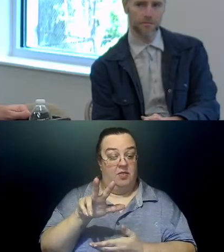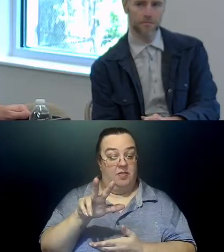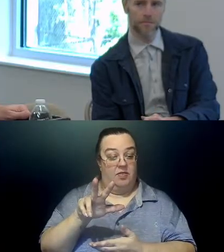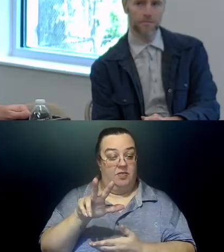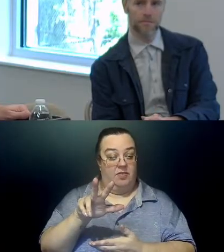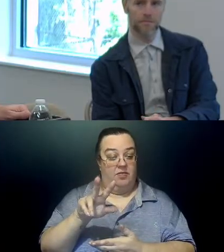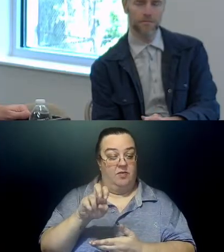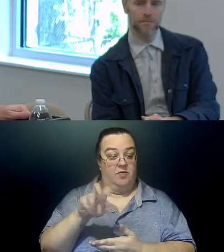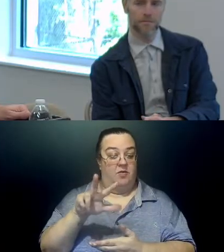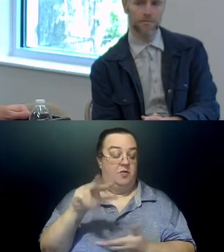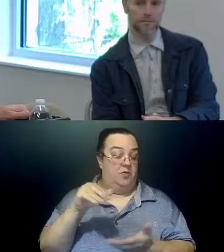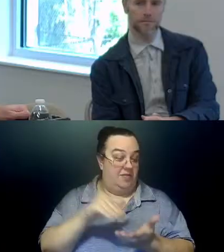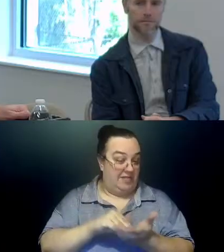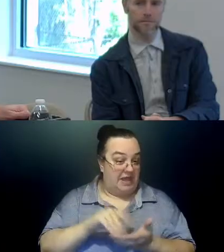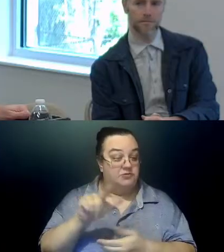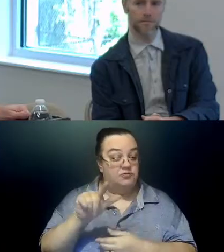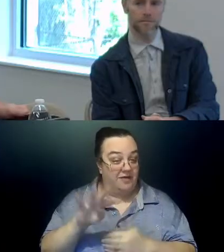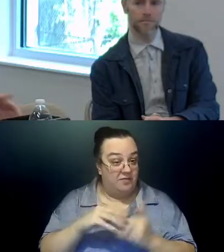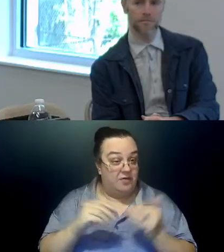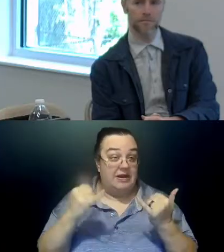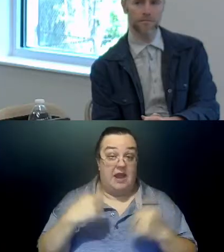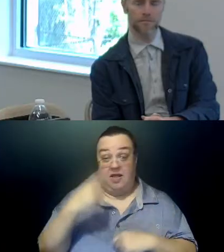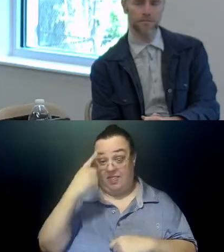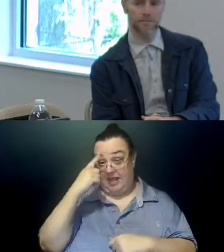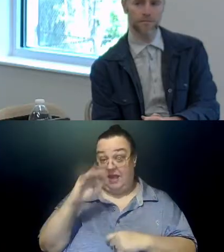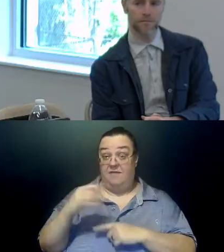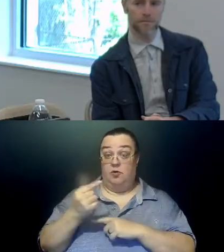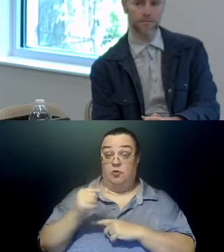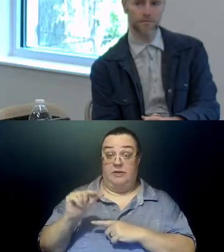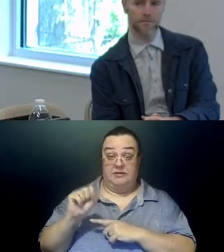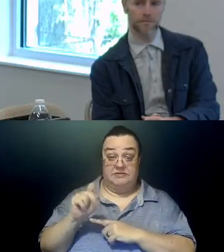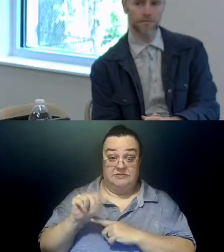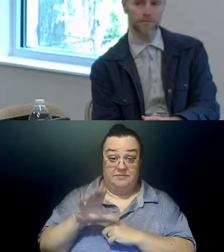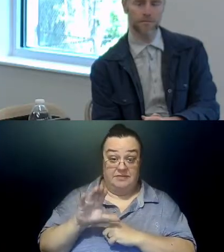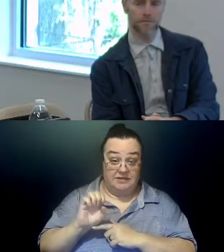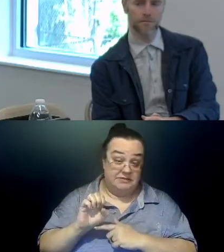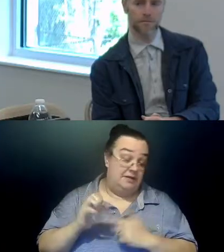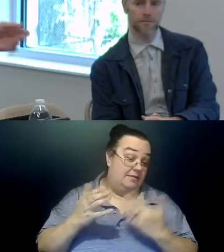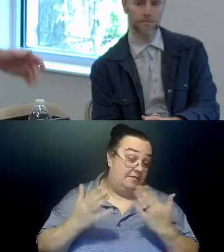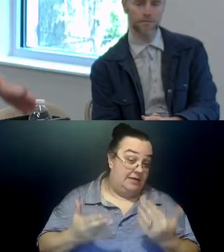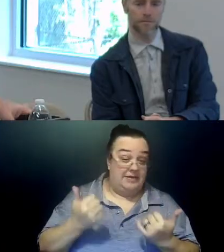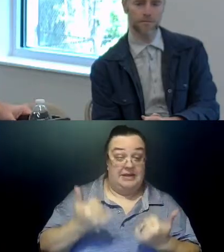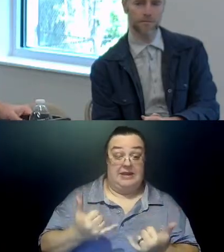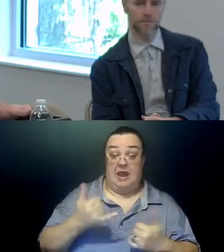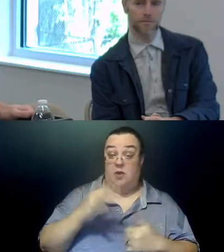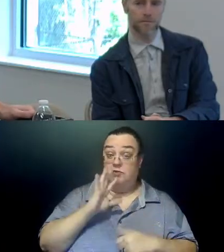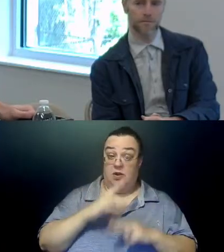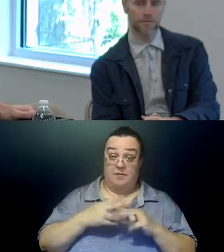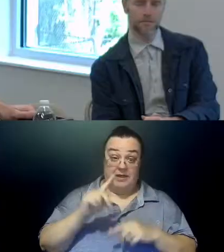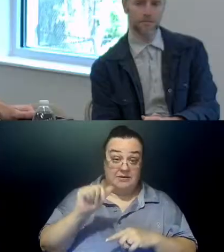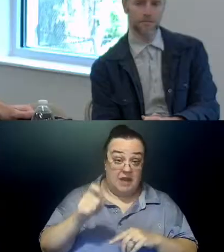$1,232,024. Now, I can think of green space, maybe, I don't know, now we're talking about maybe a tax cut,